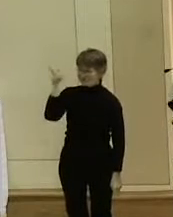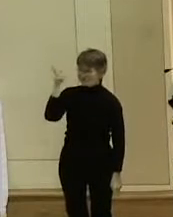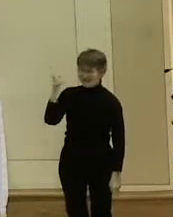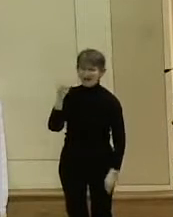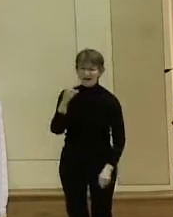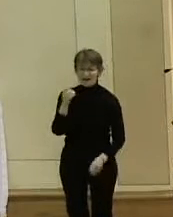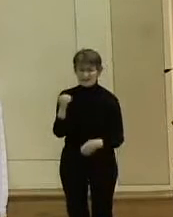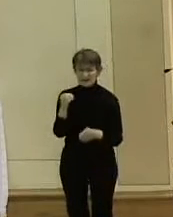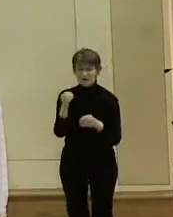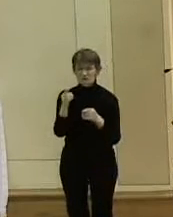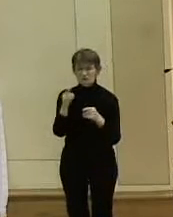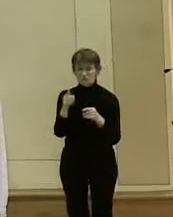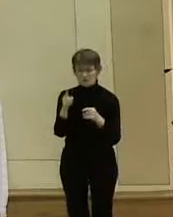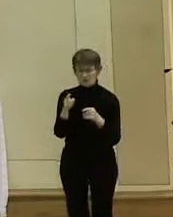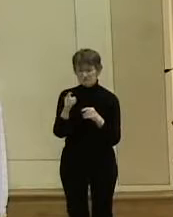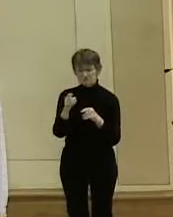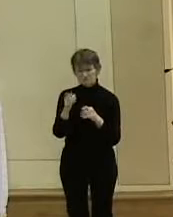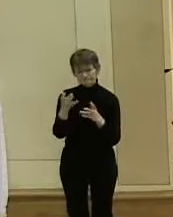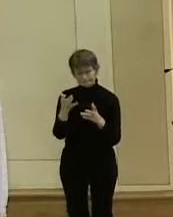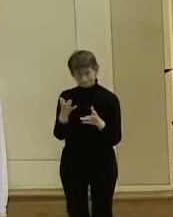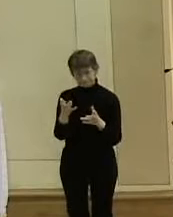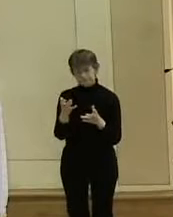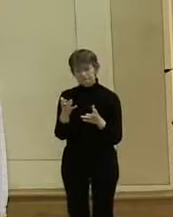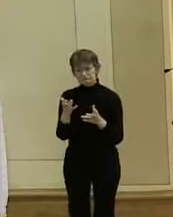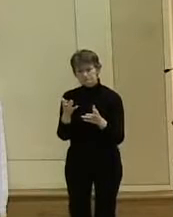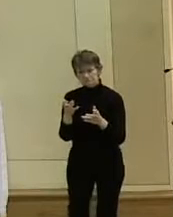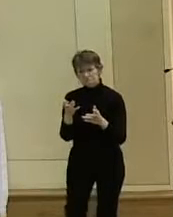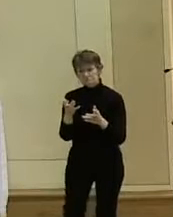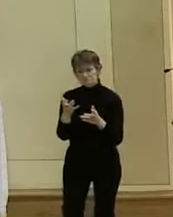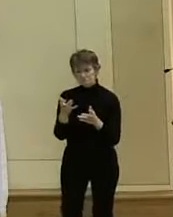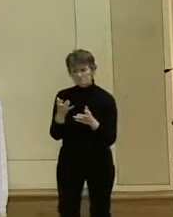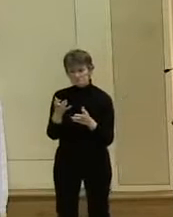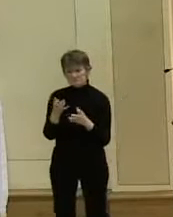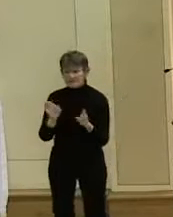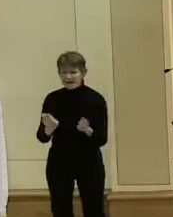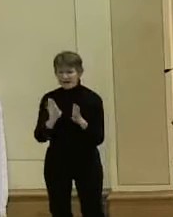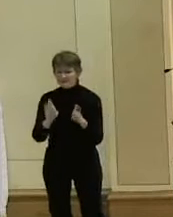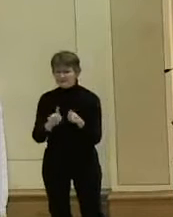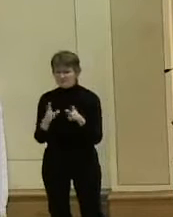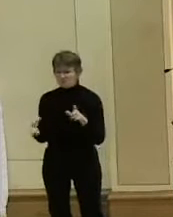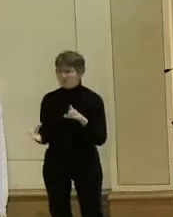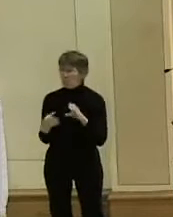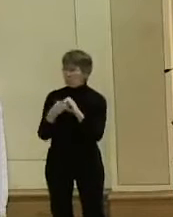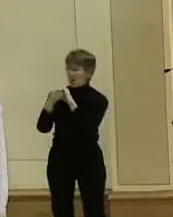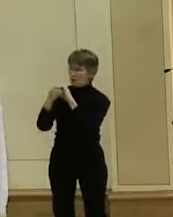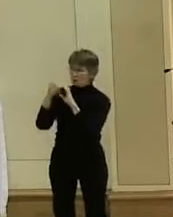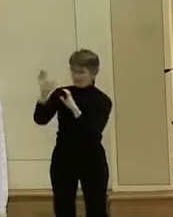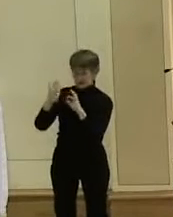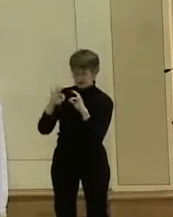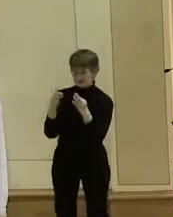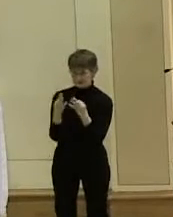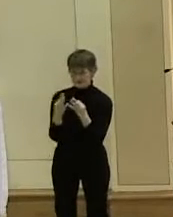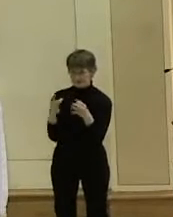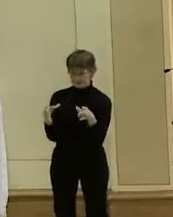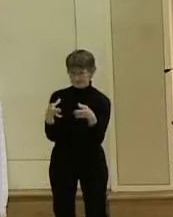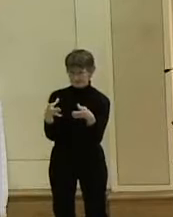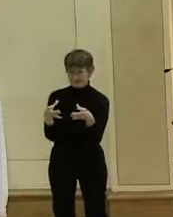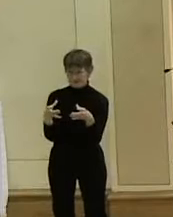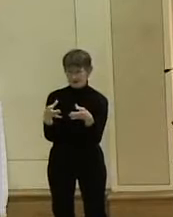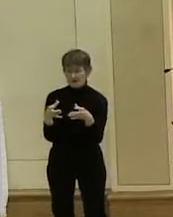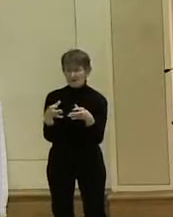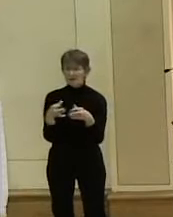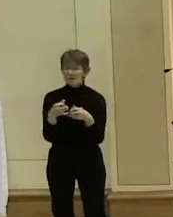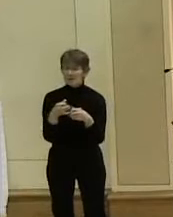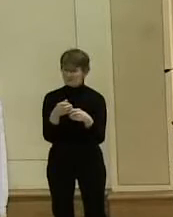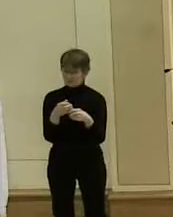to act like we belong to God's little flock. And it's important that we